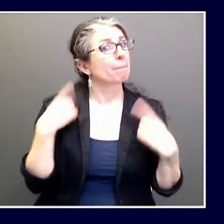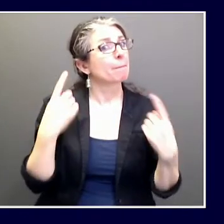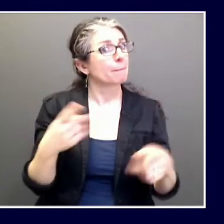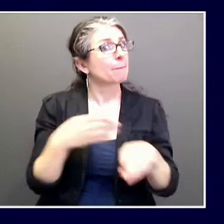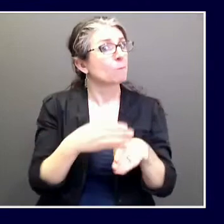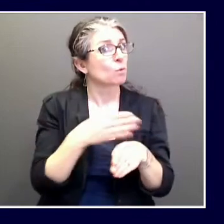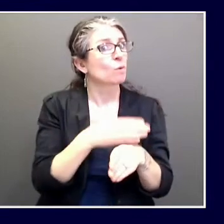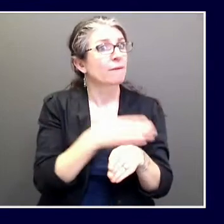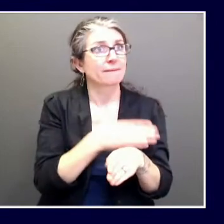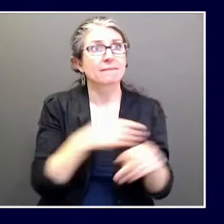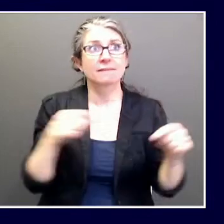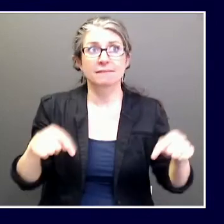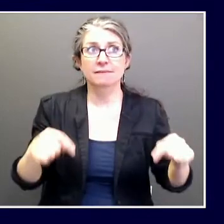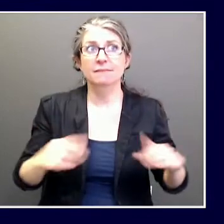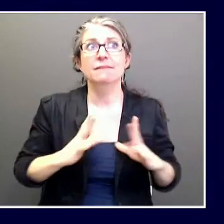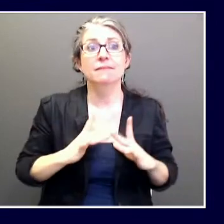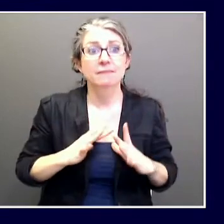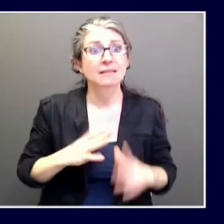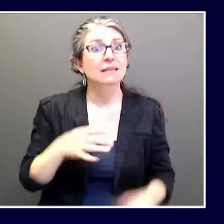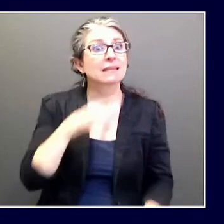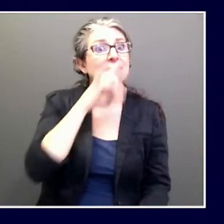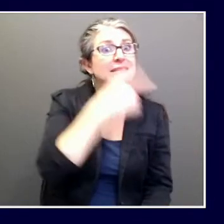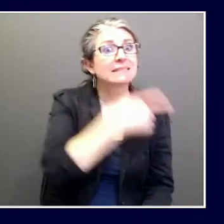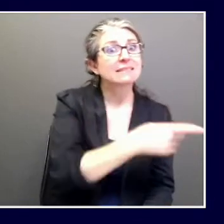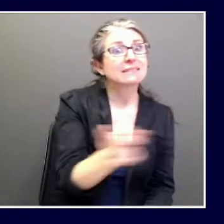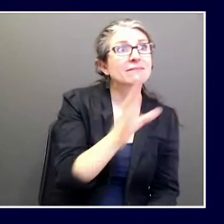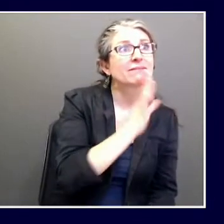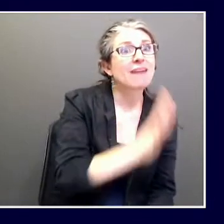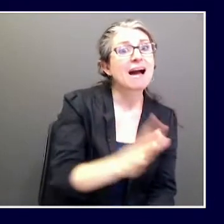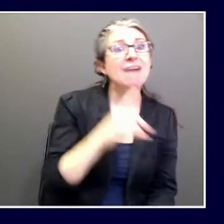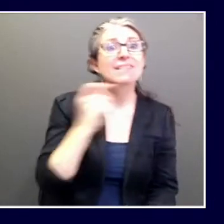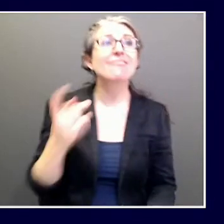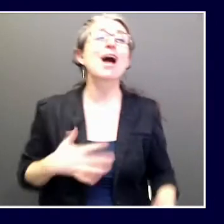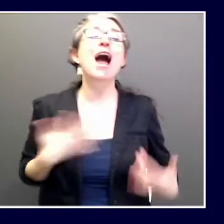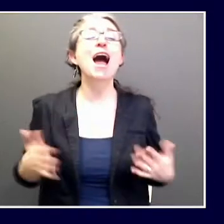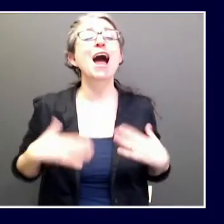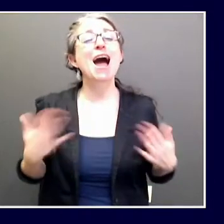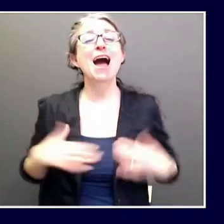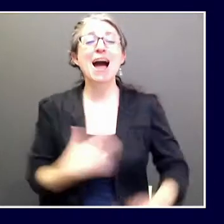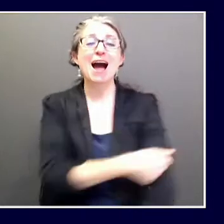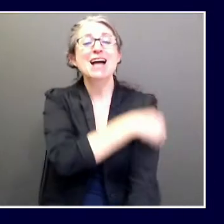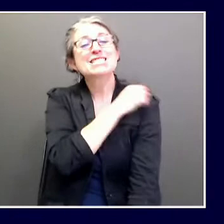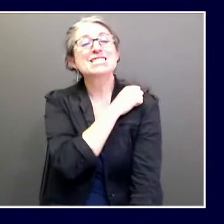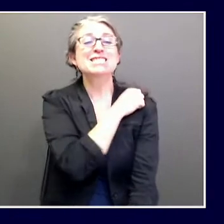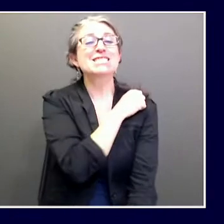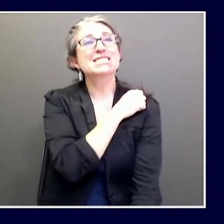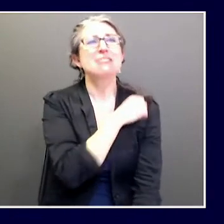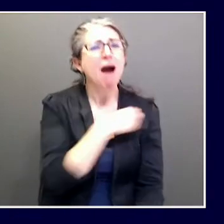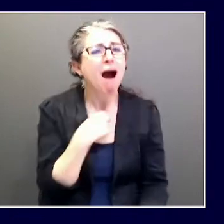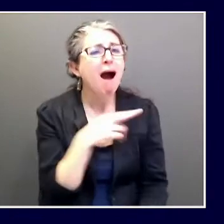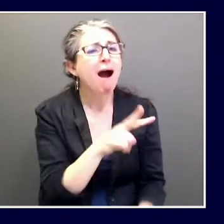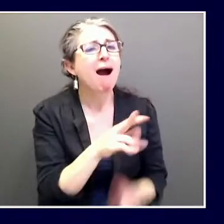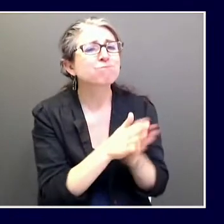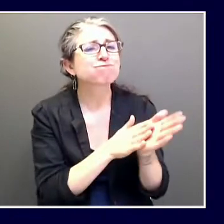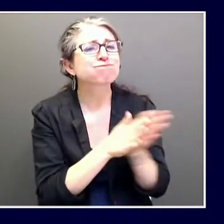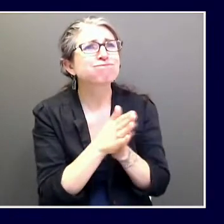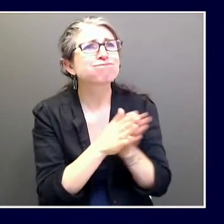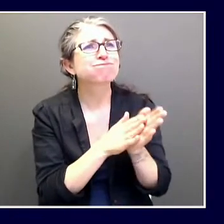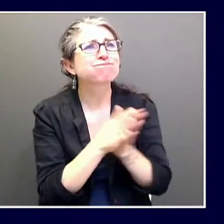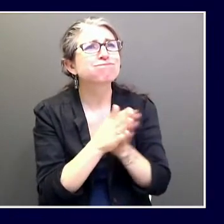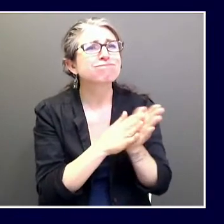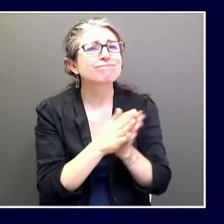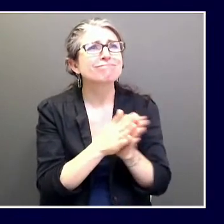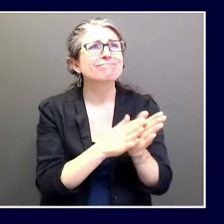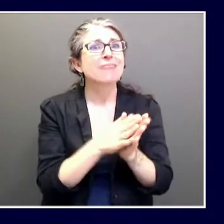11 rolling up their sleeves and getting vaccinated, as well as people going to get their boosters, which is also sometimes a family affair,